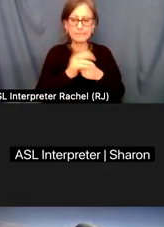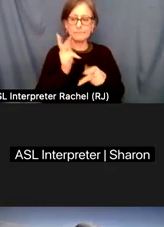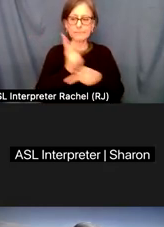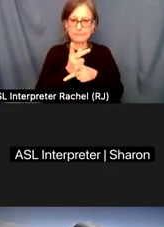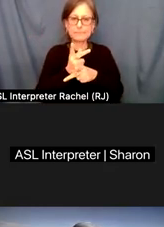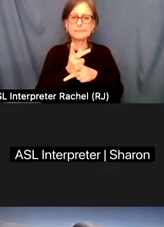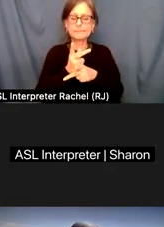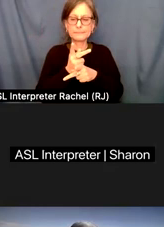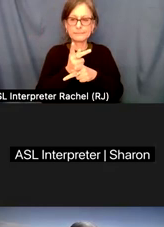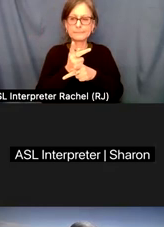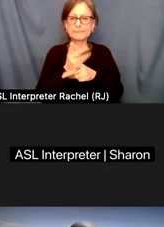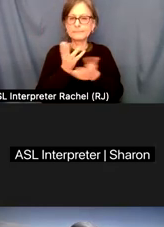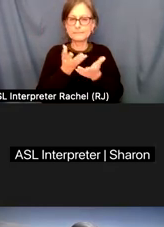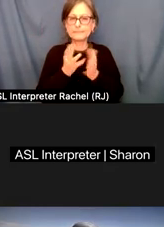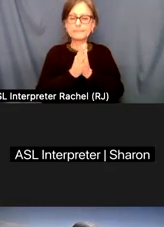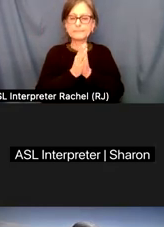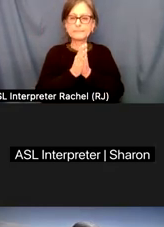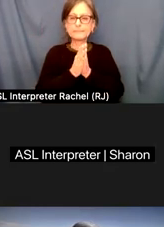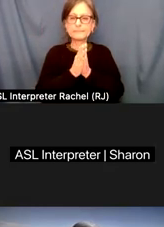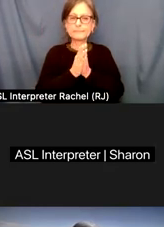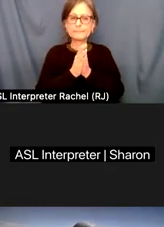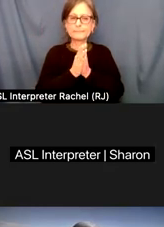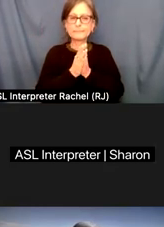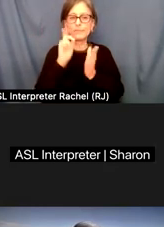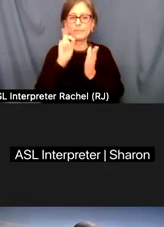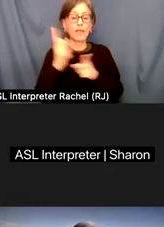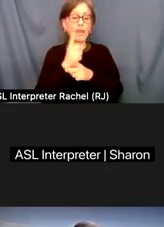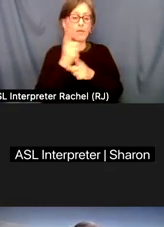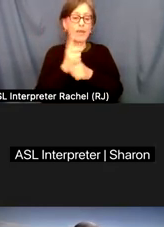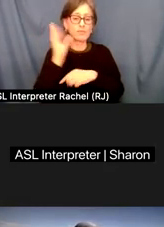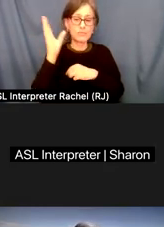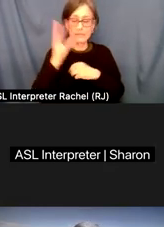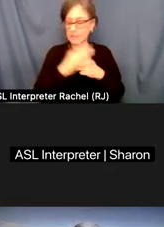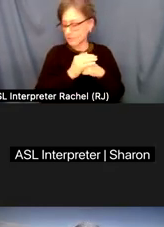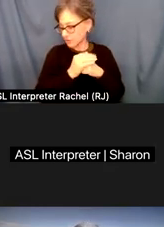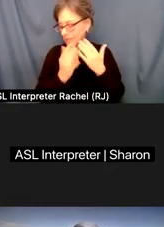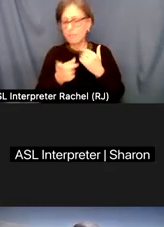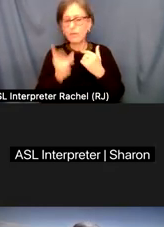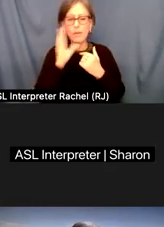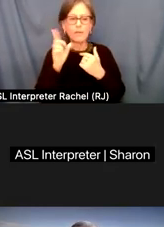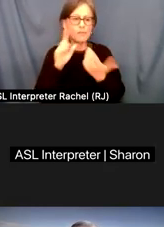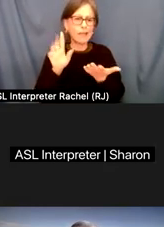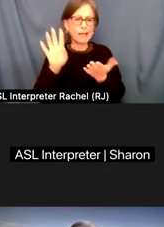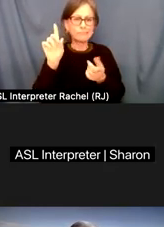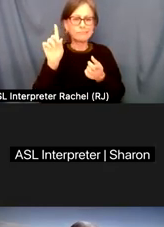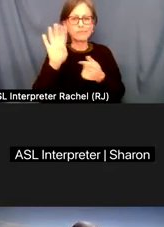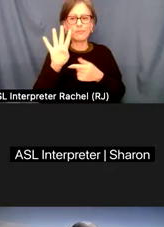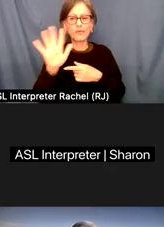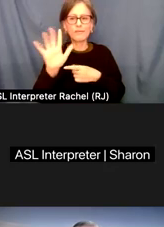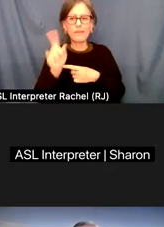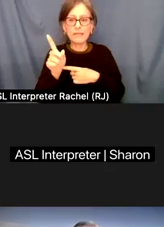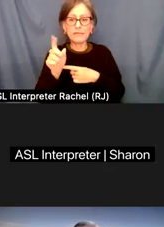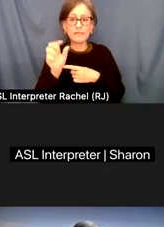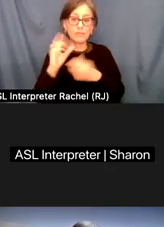to in a regular presentation you might do to like 45 minutes or